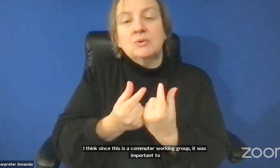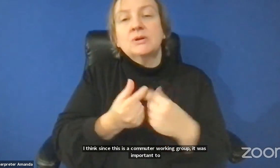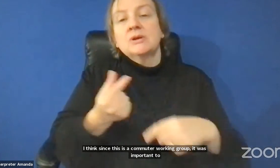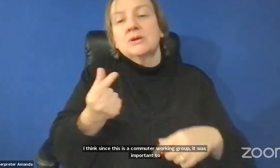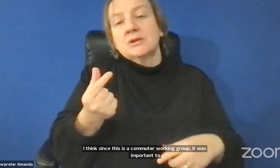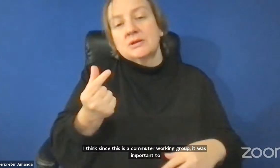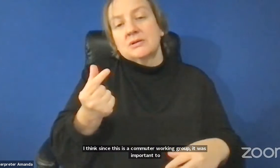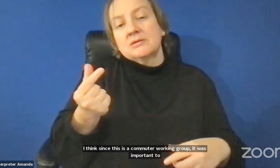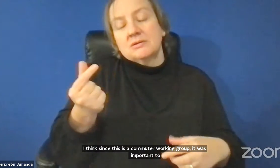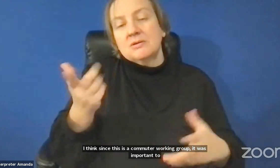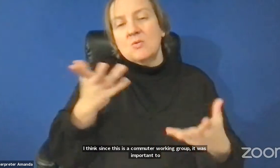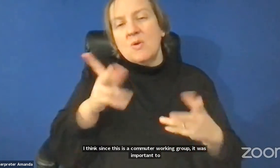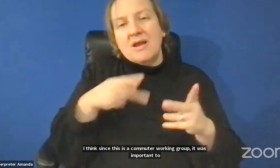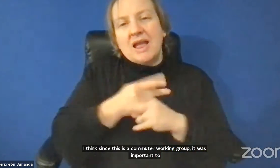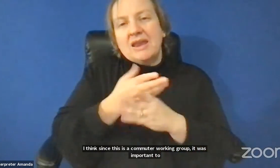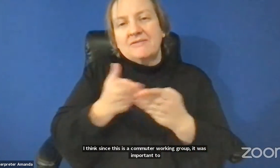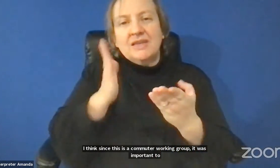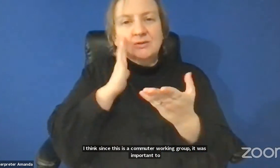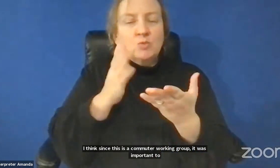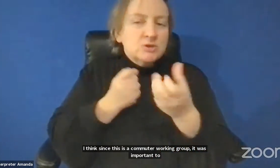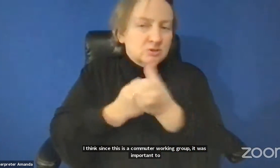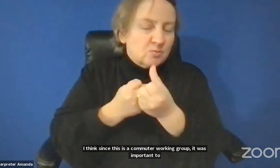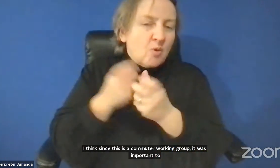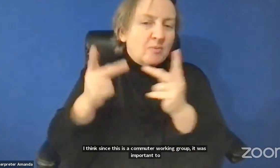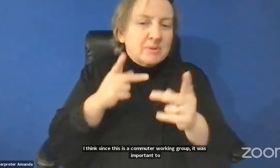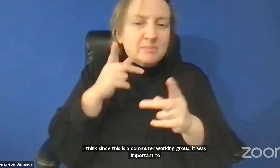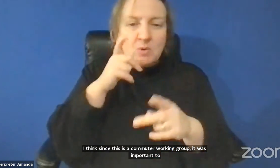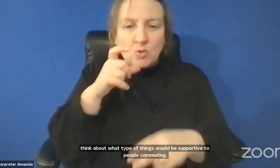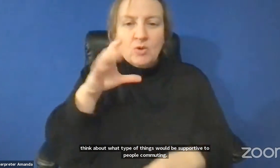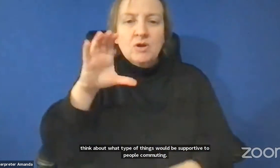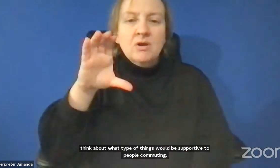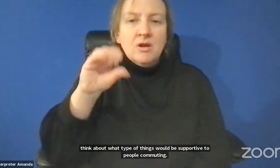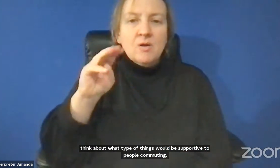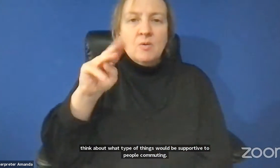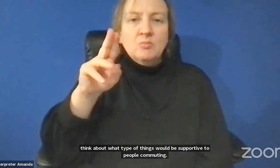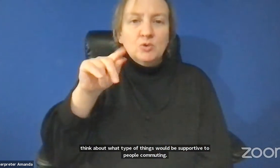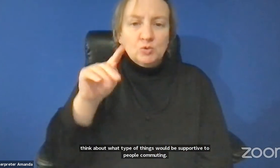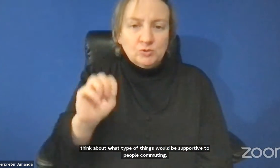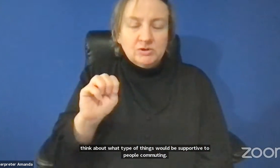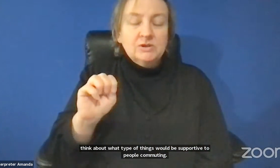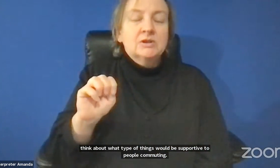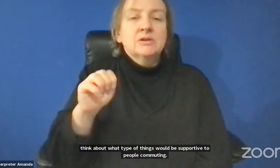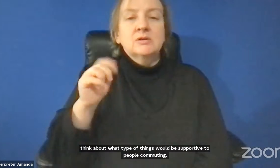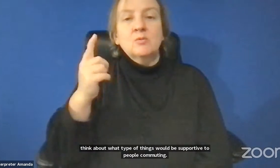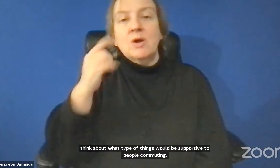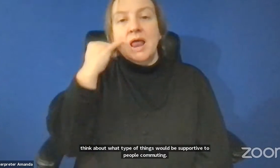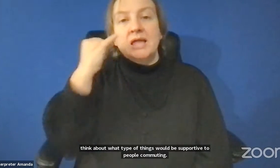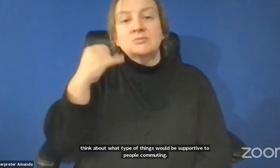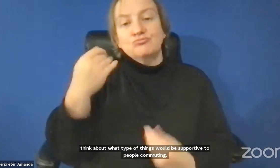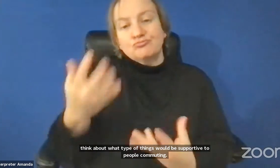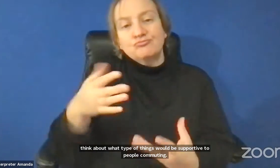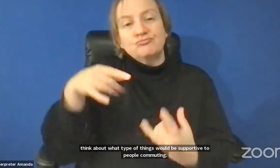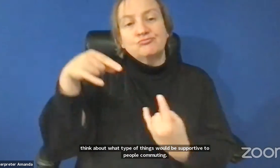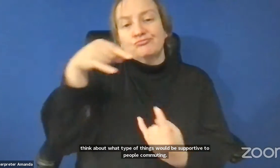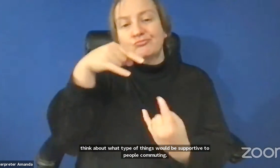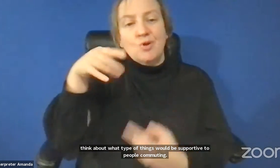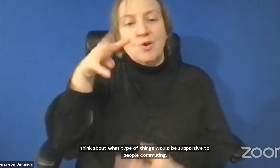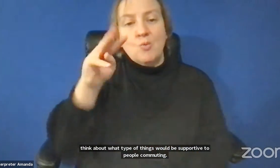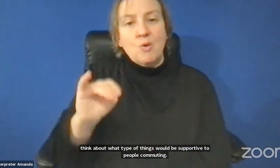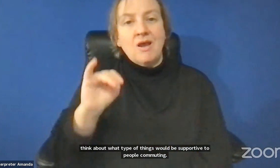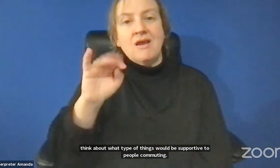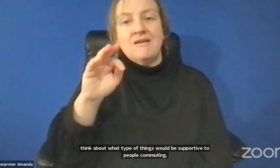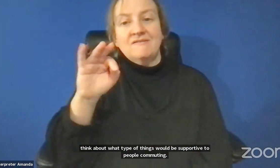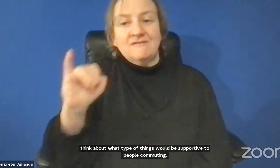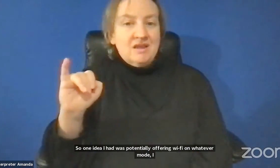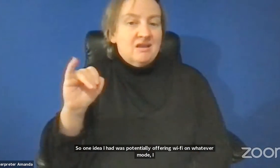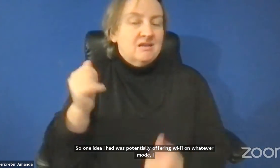would be supportive to people commuting. And so one idea I had was like potentially offering Wi-Fi on whatever mode. I think it would